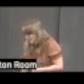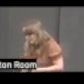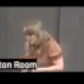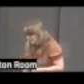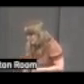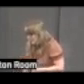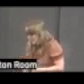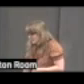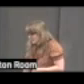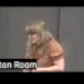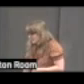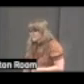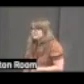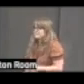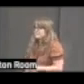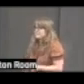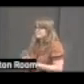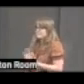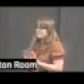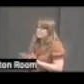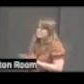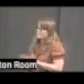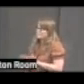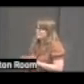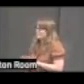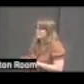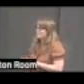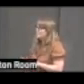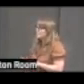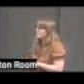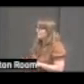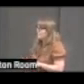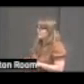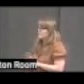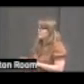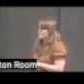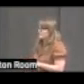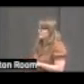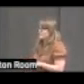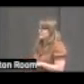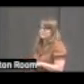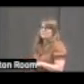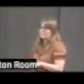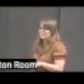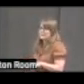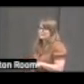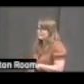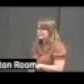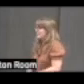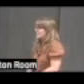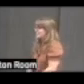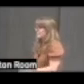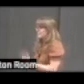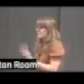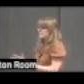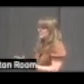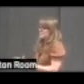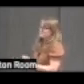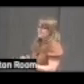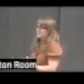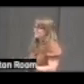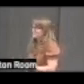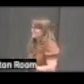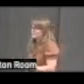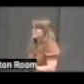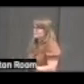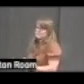are super lucky because you're going to see portions. I'm not going to show you the whole thing, but portions of the world record panda mating